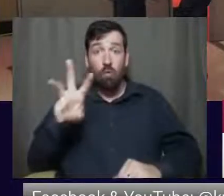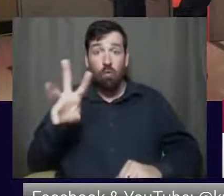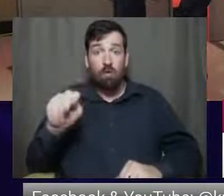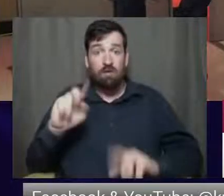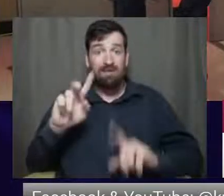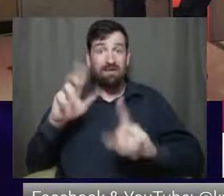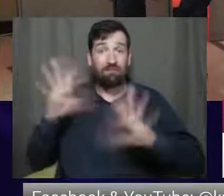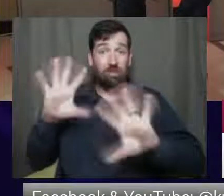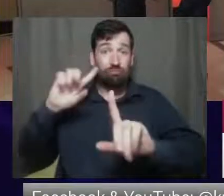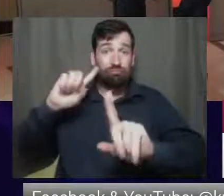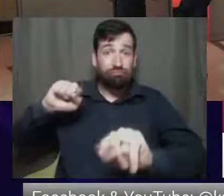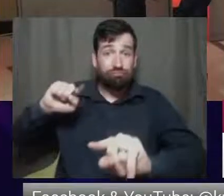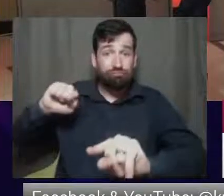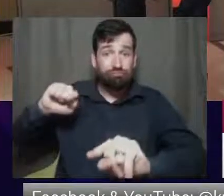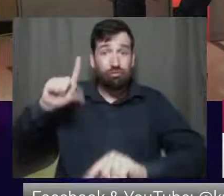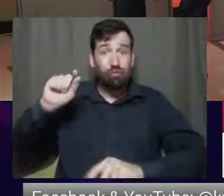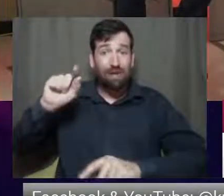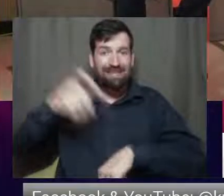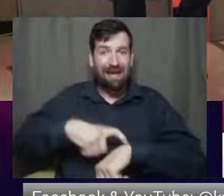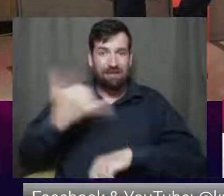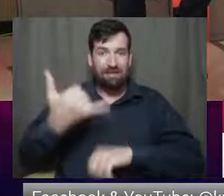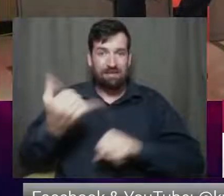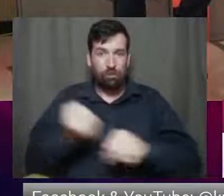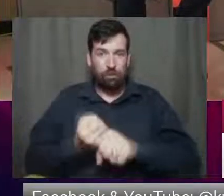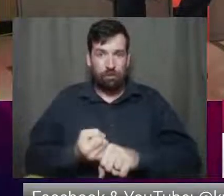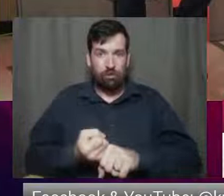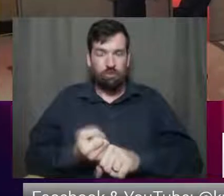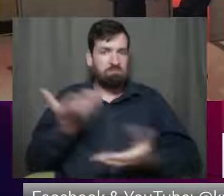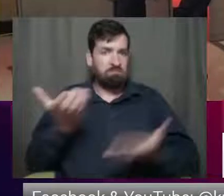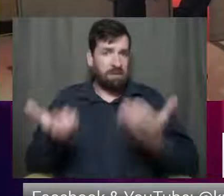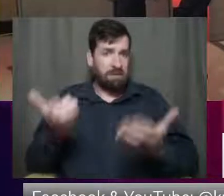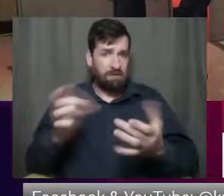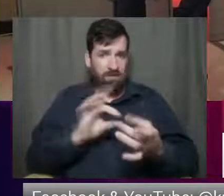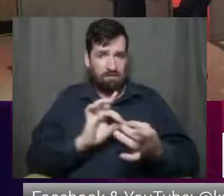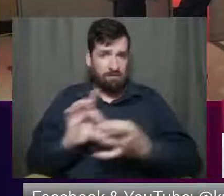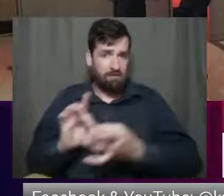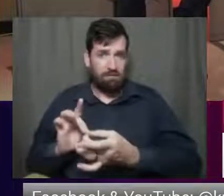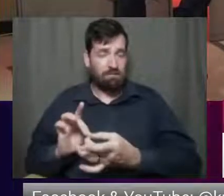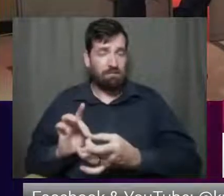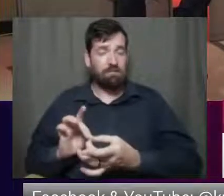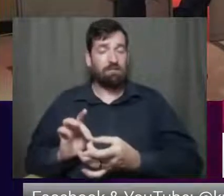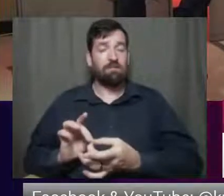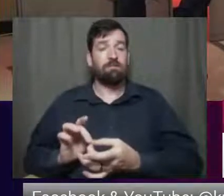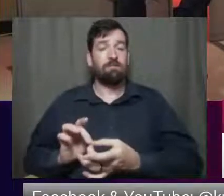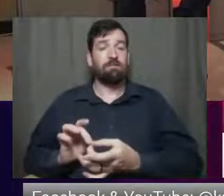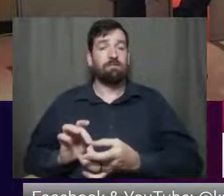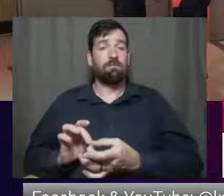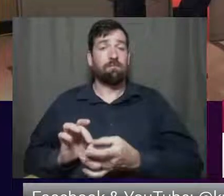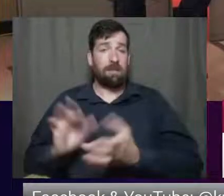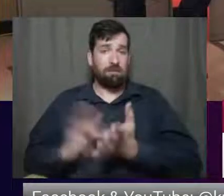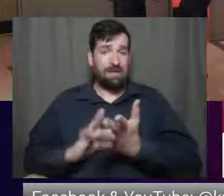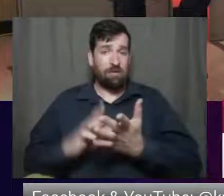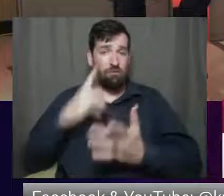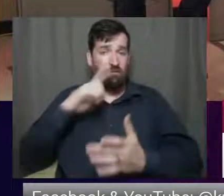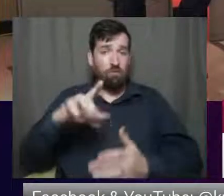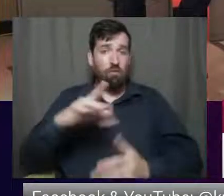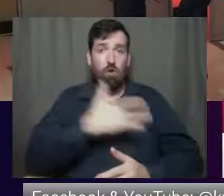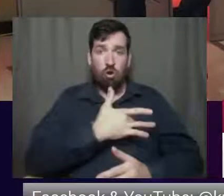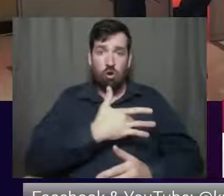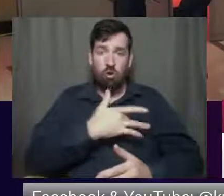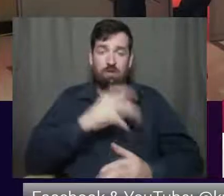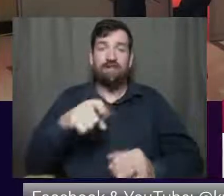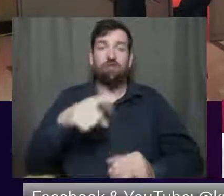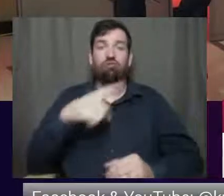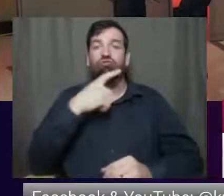year, and they said it might be connected to medication for the heart, which can dry out the mouth and then